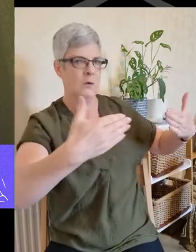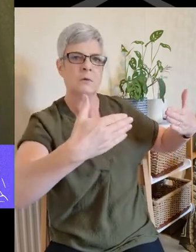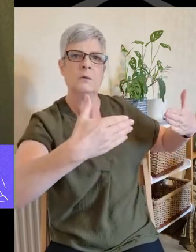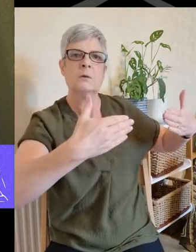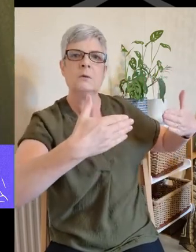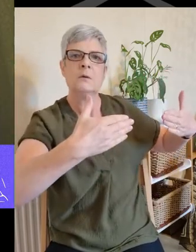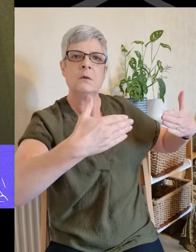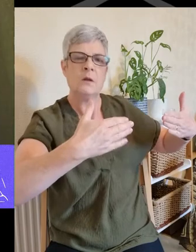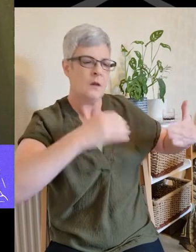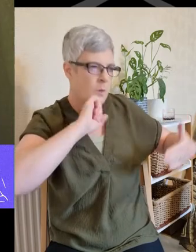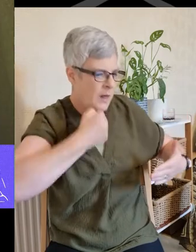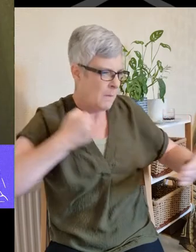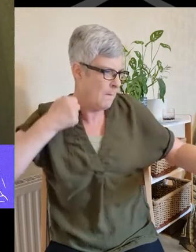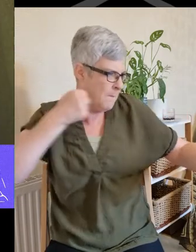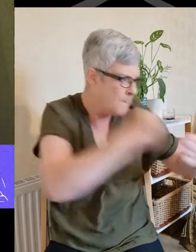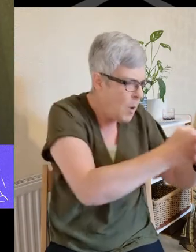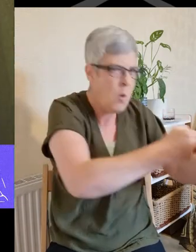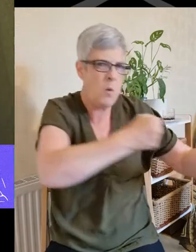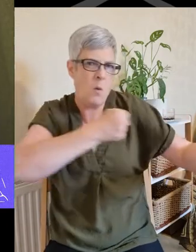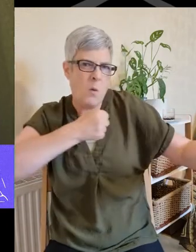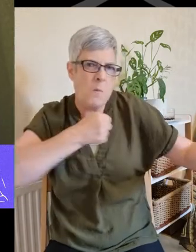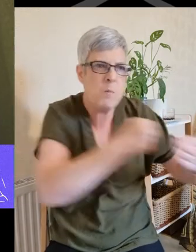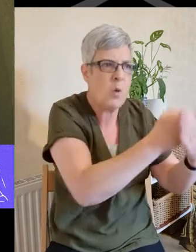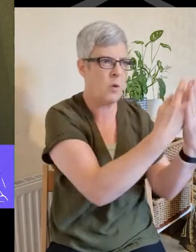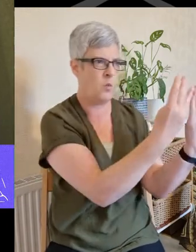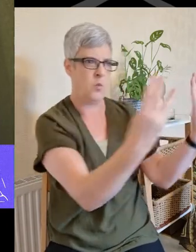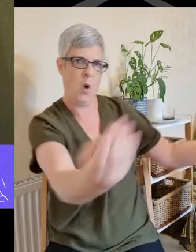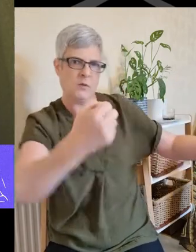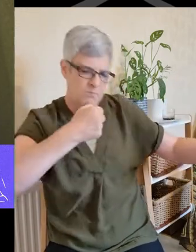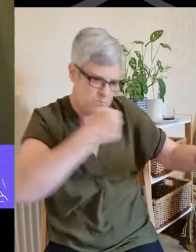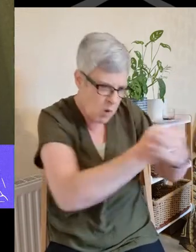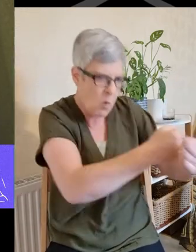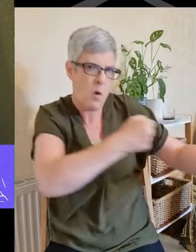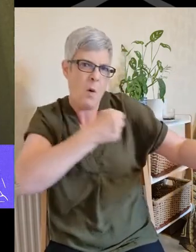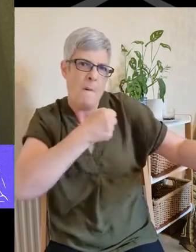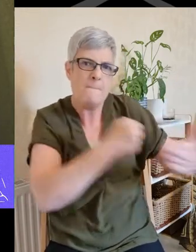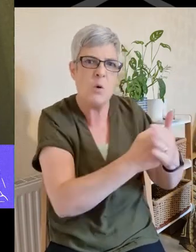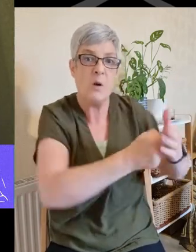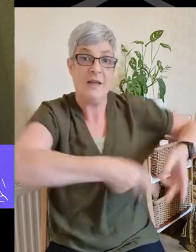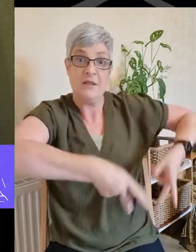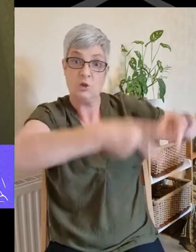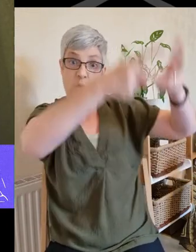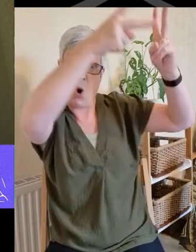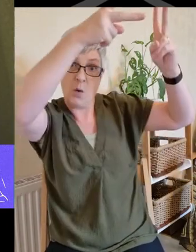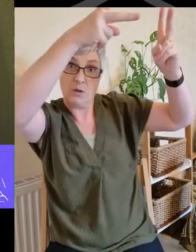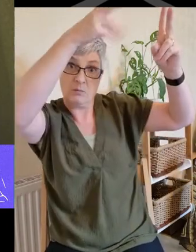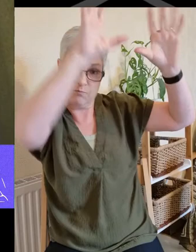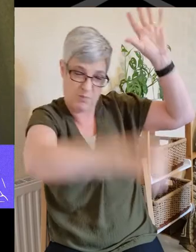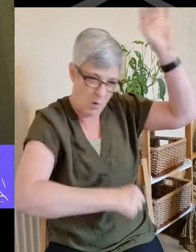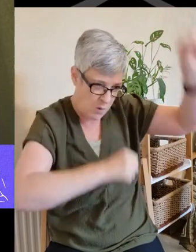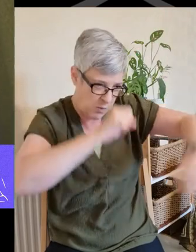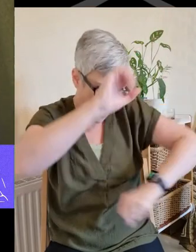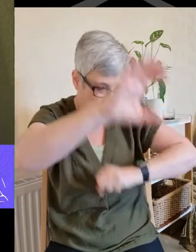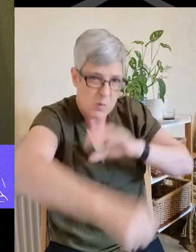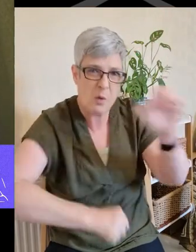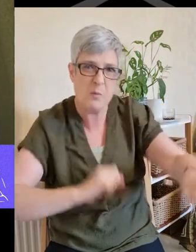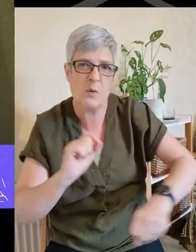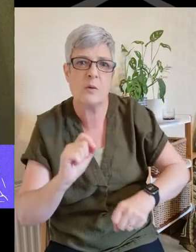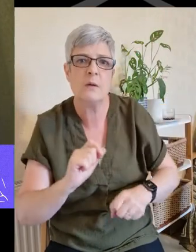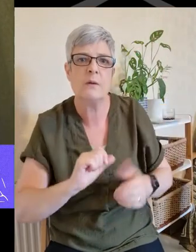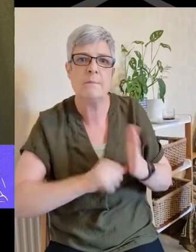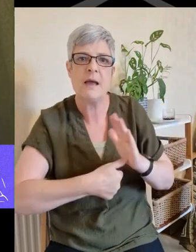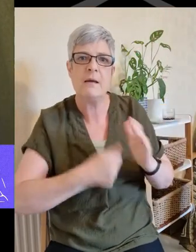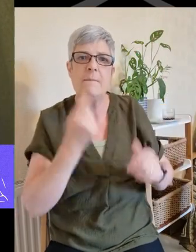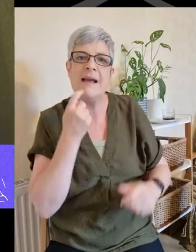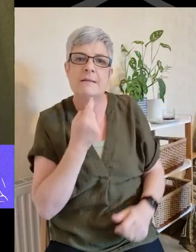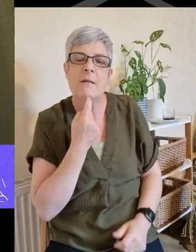They will pound on your walls with battering rams and tear down your towers with iron bars. The clouds